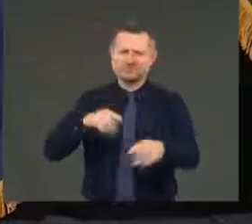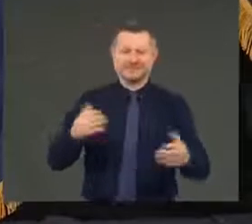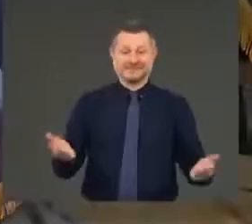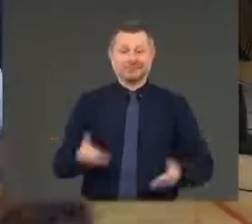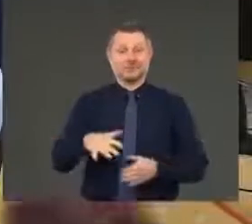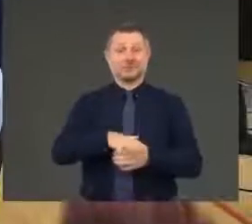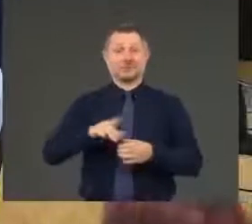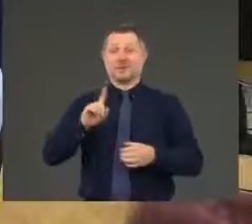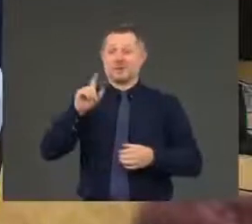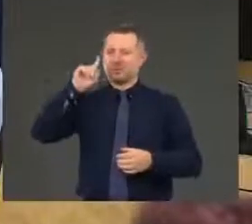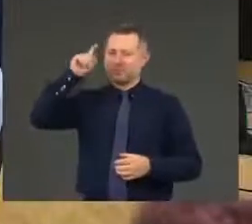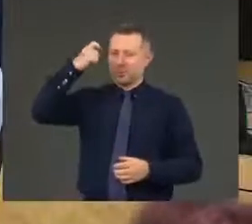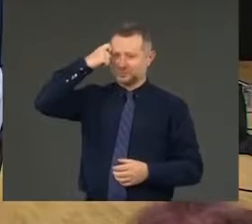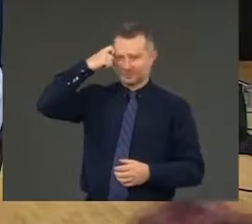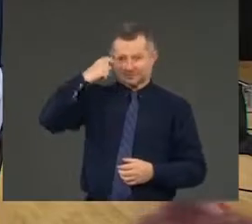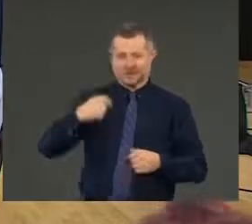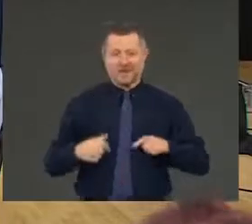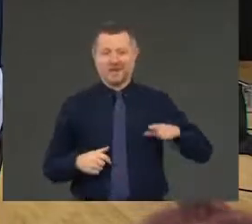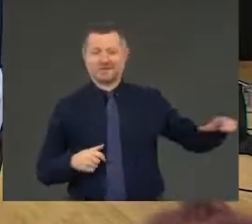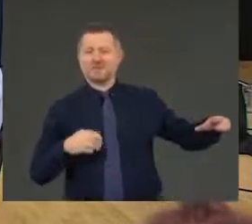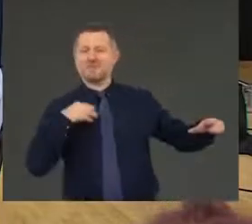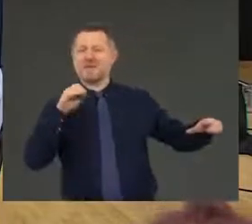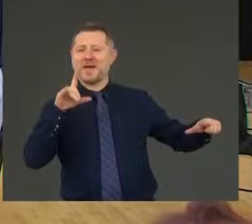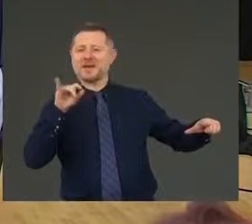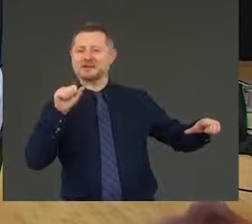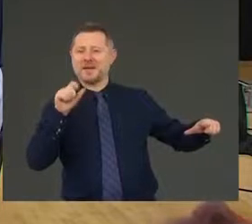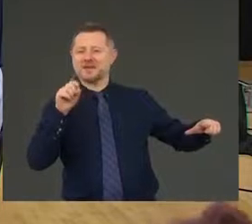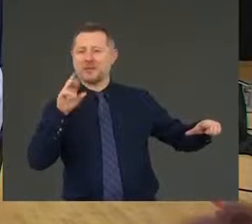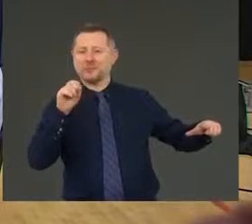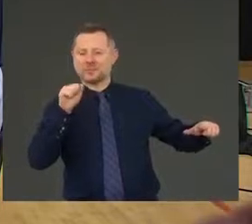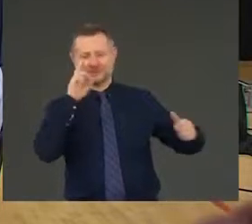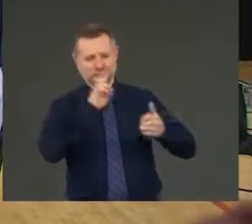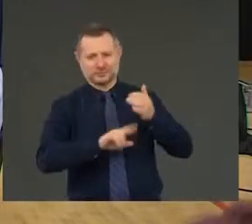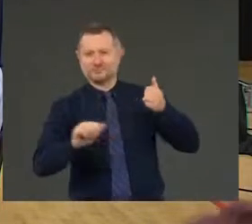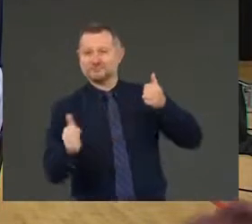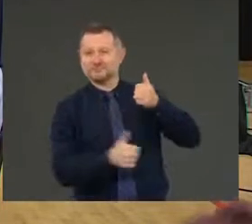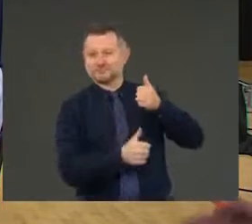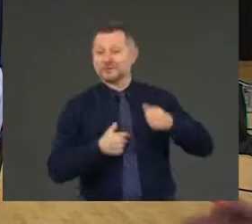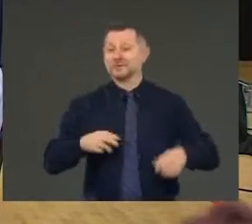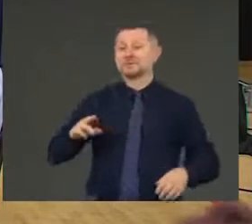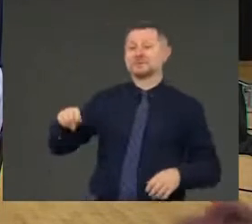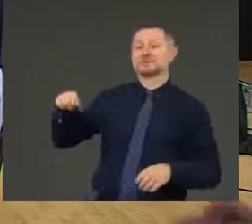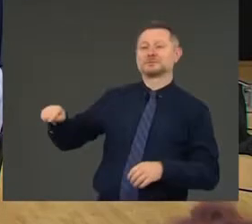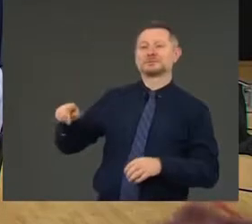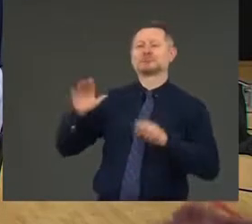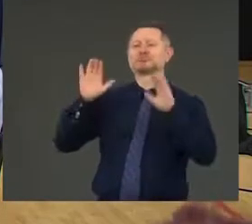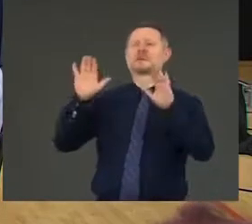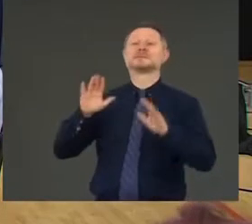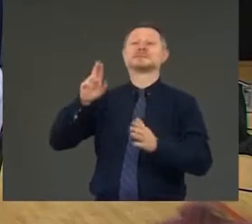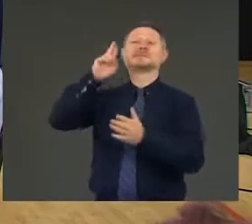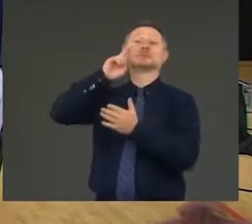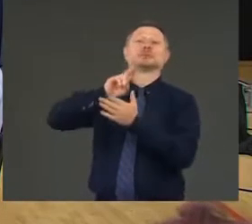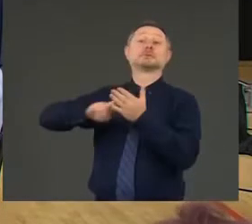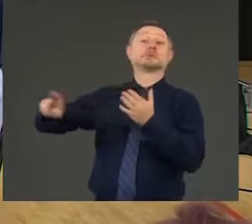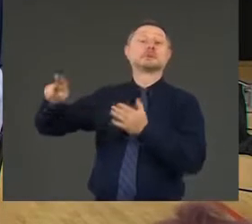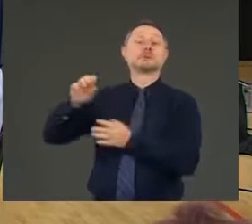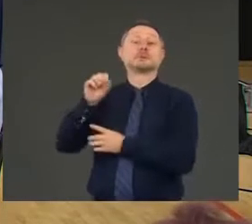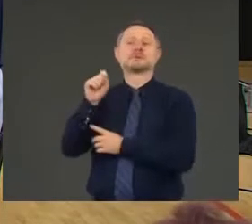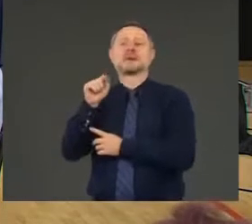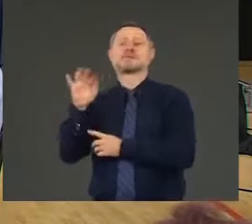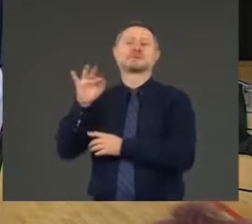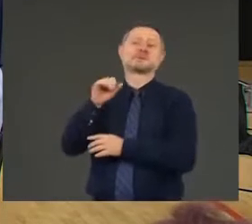left, we have Melissa DeRosa, Secretary to the Governor. To my right, we have our great Secretary of State, Madam Secretary of State,